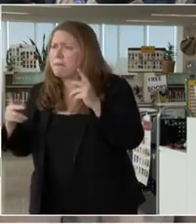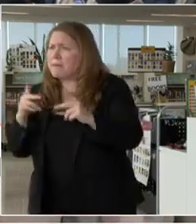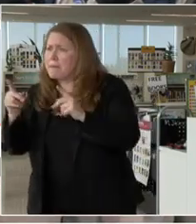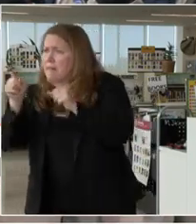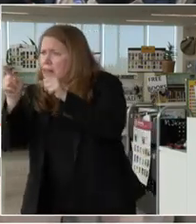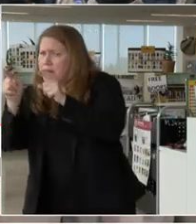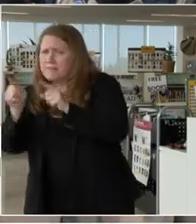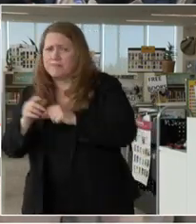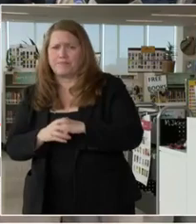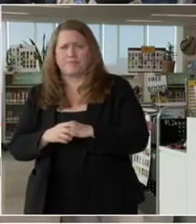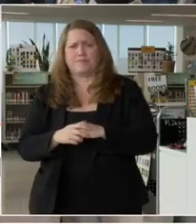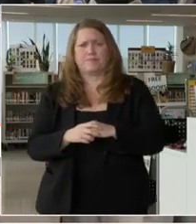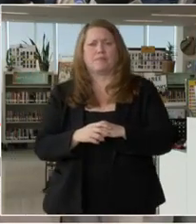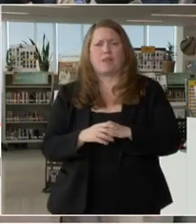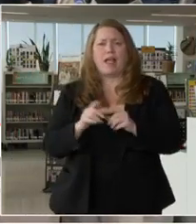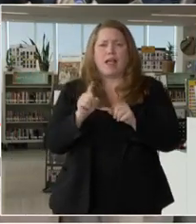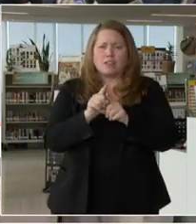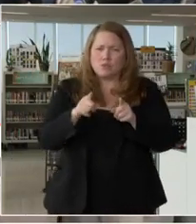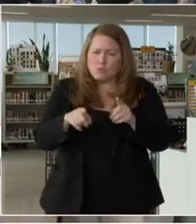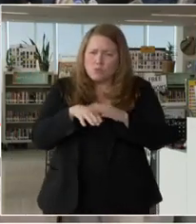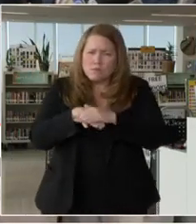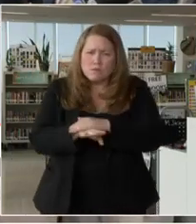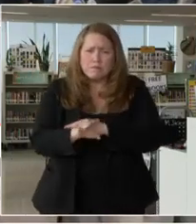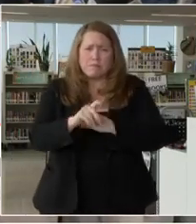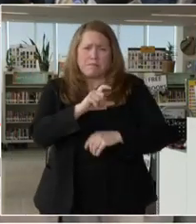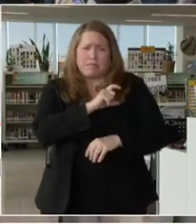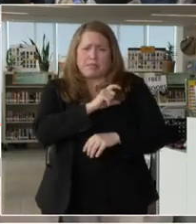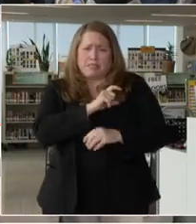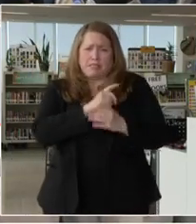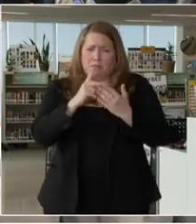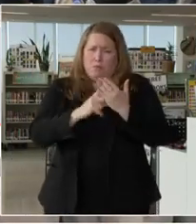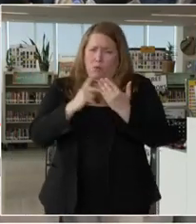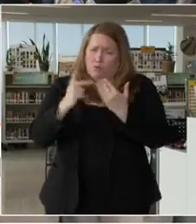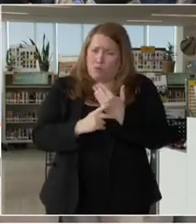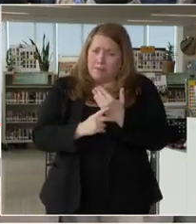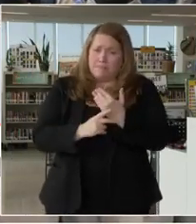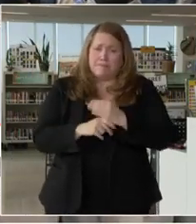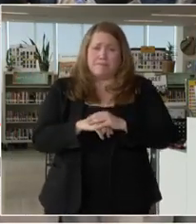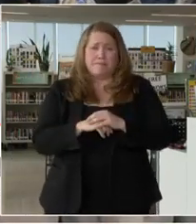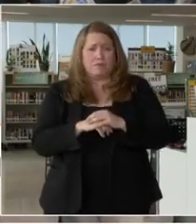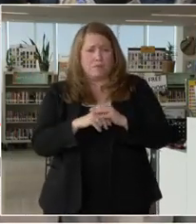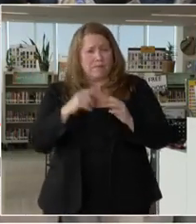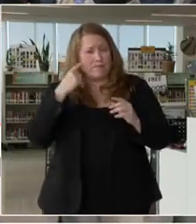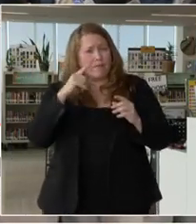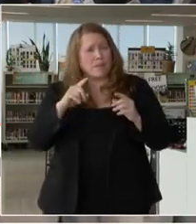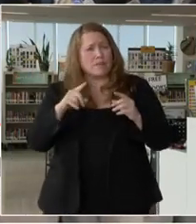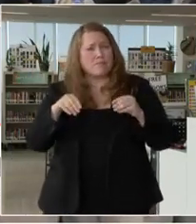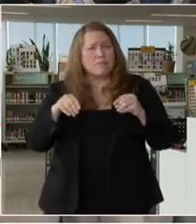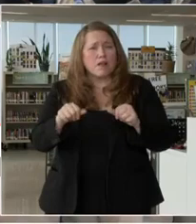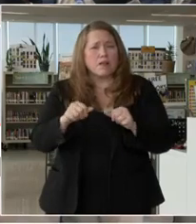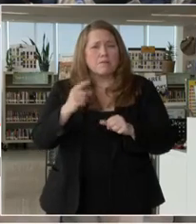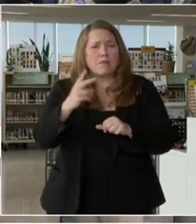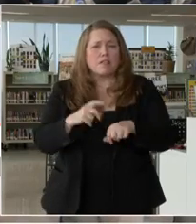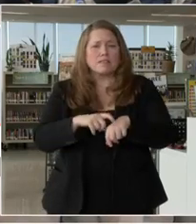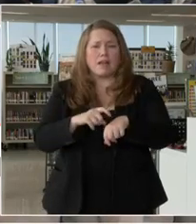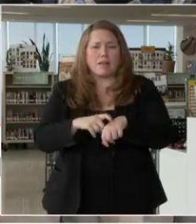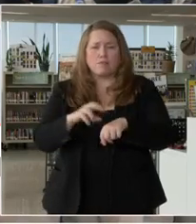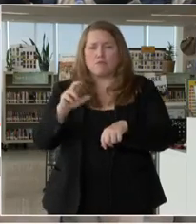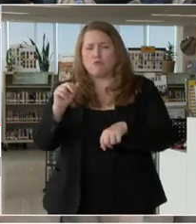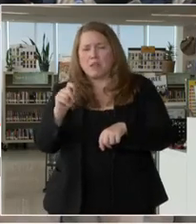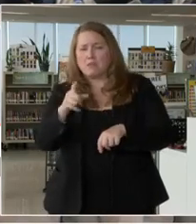So as you enter the police cadet program, we'll start paying you at a part-time rate. And you'll earn